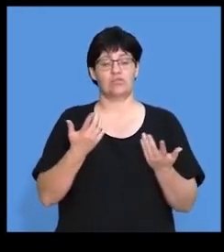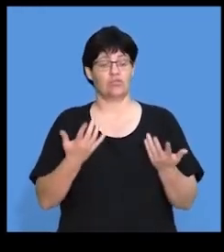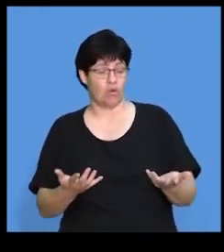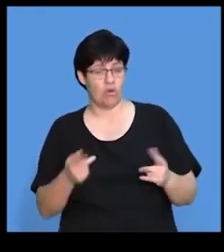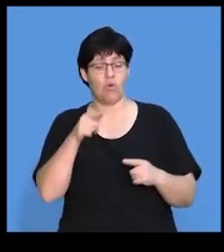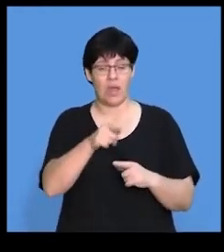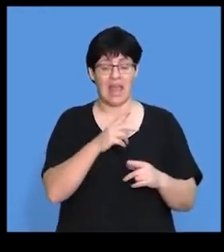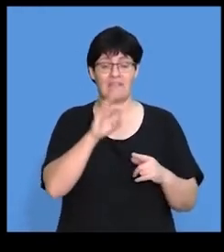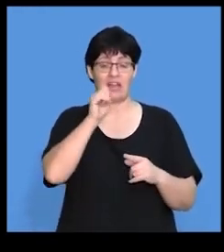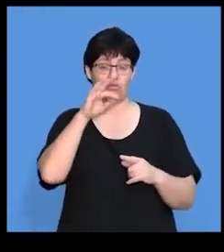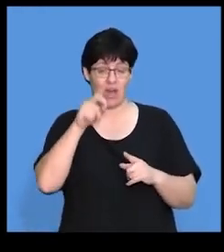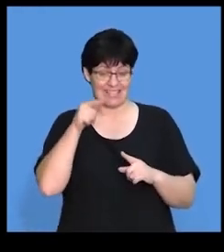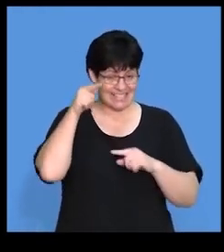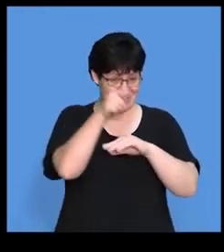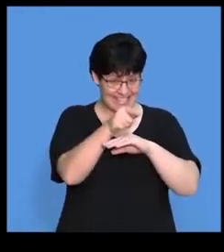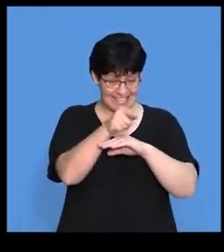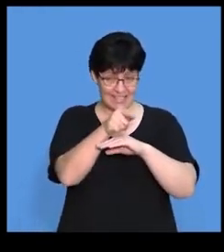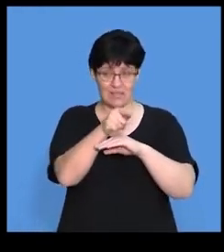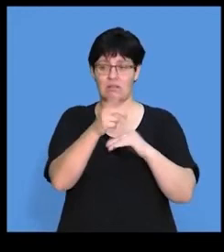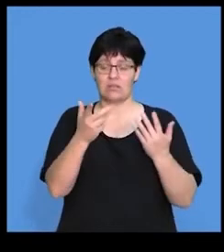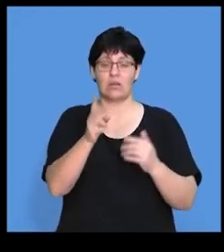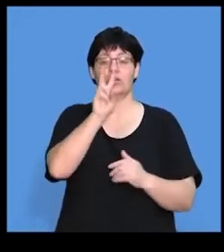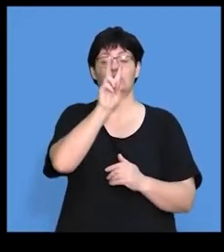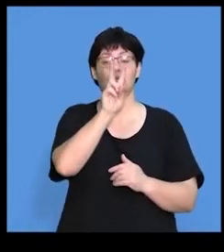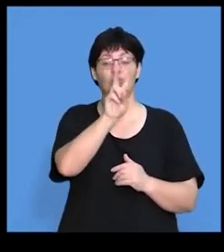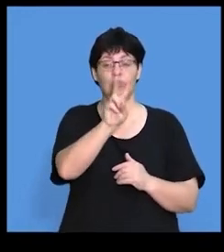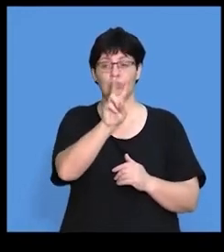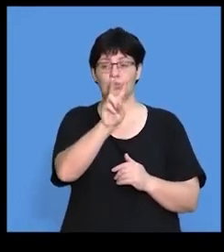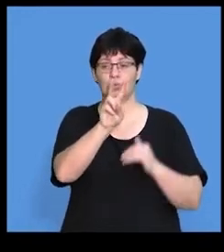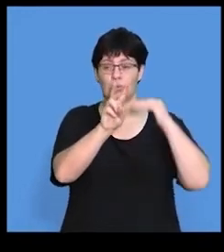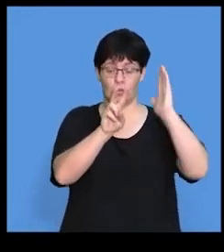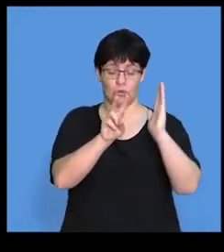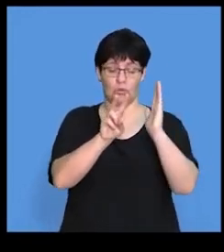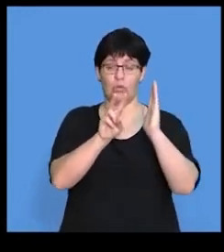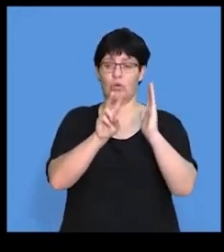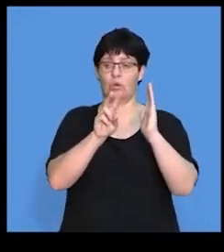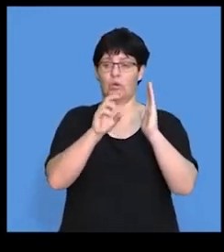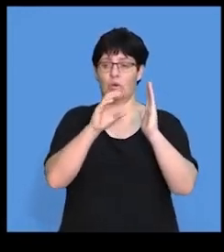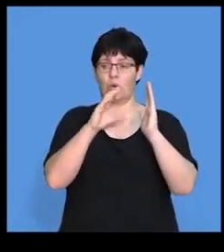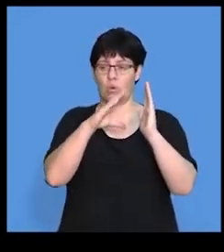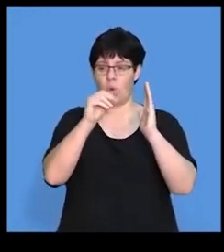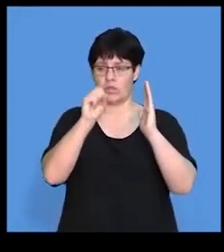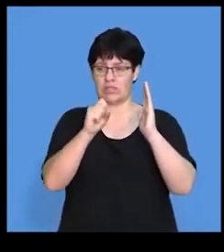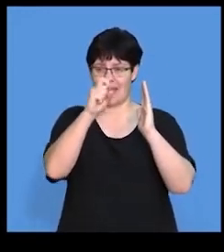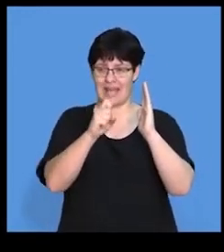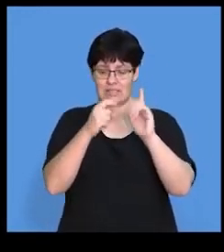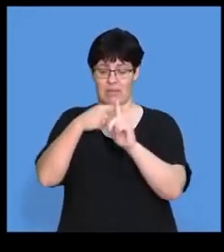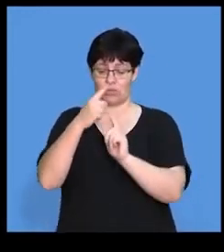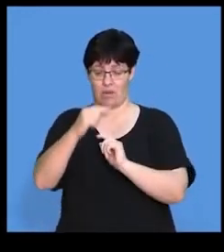expression. And I can factorize that into 2 cos x plus